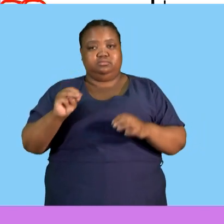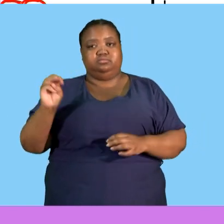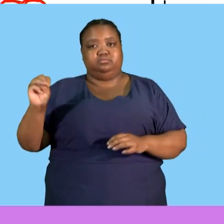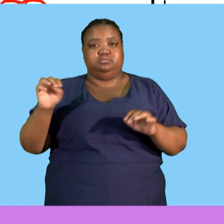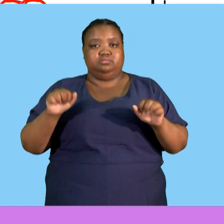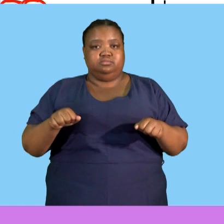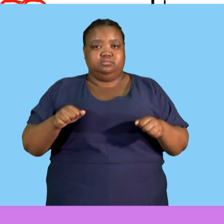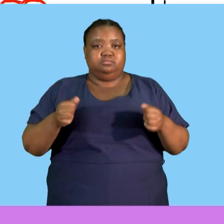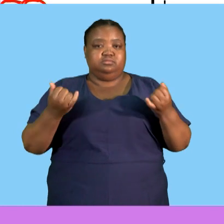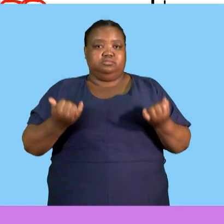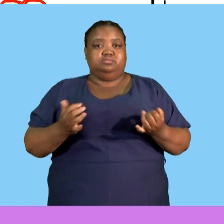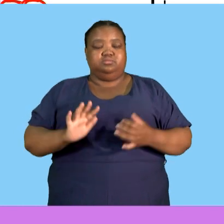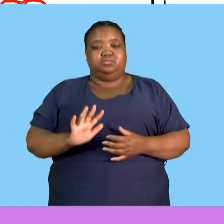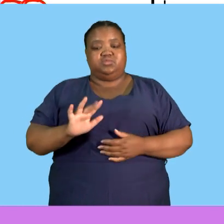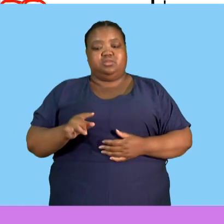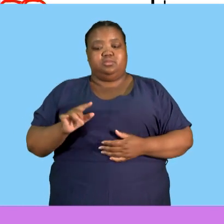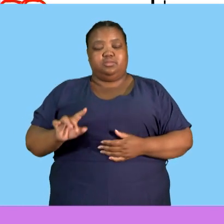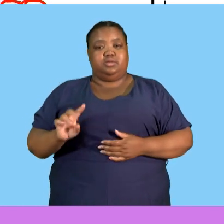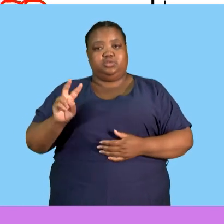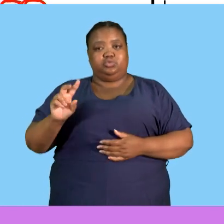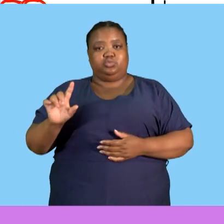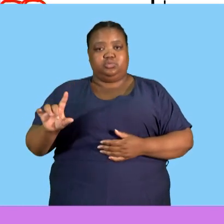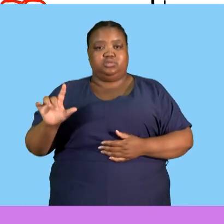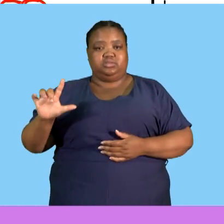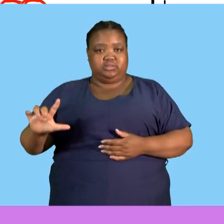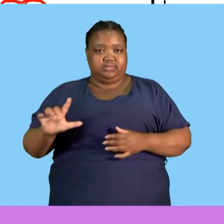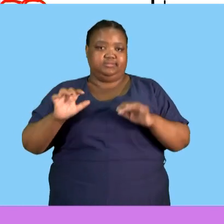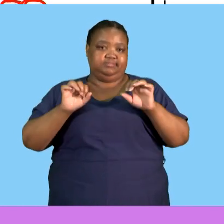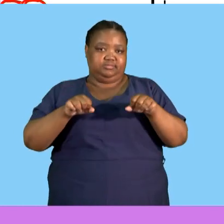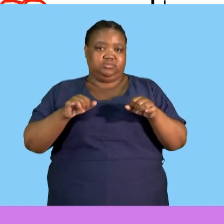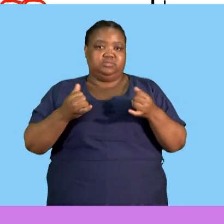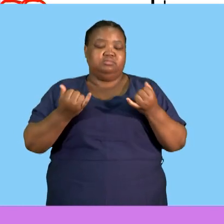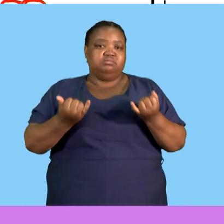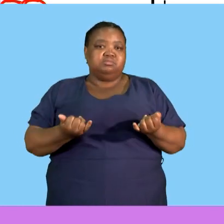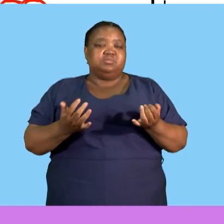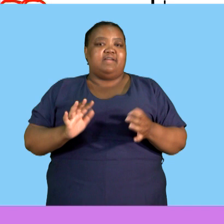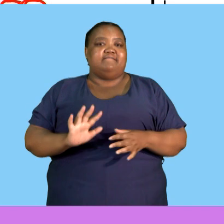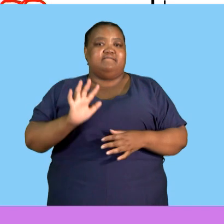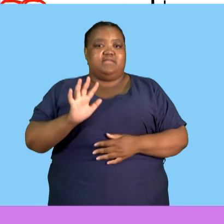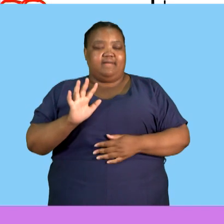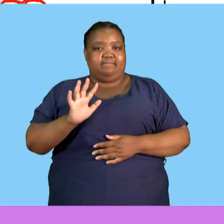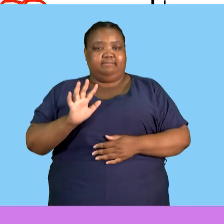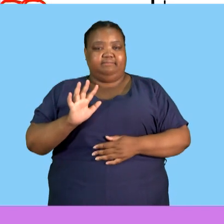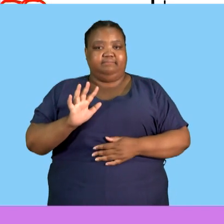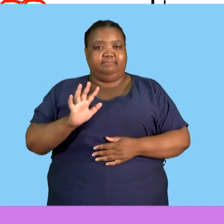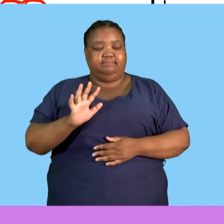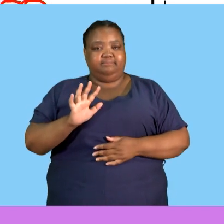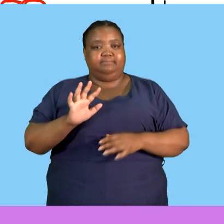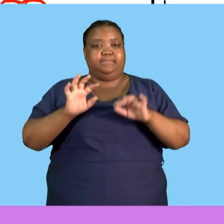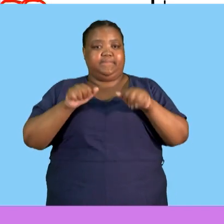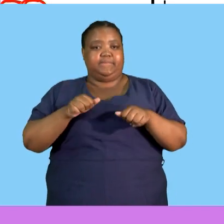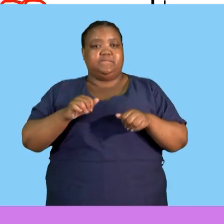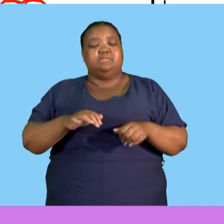diameter of your cylindrical rail. Gave me an answer of 5,217. Again, I rounded down to